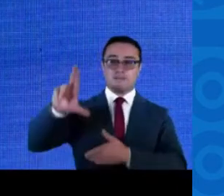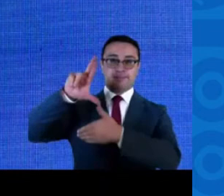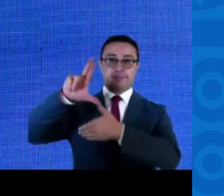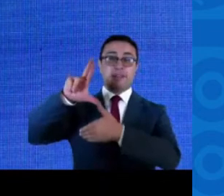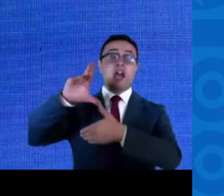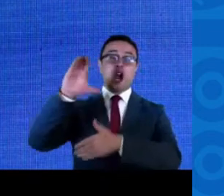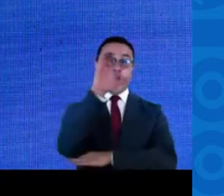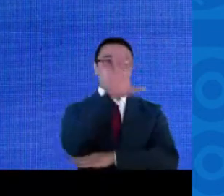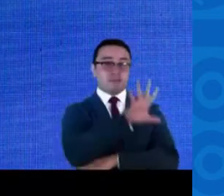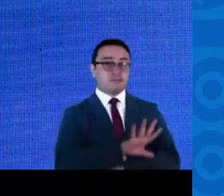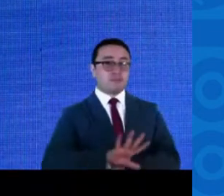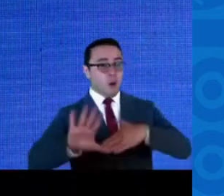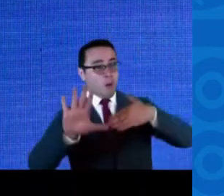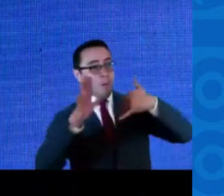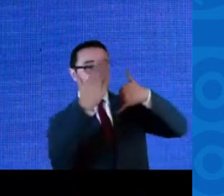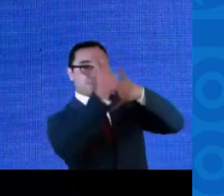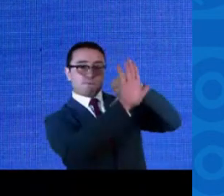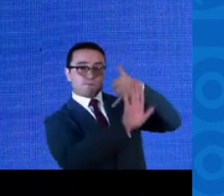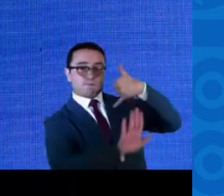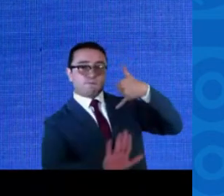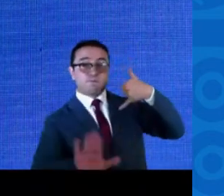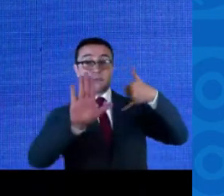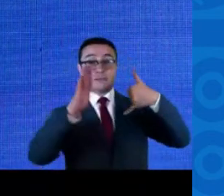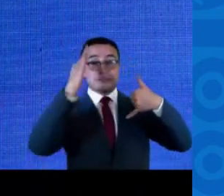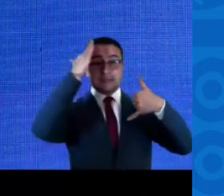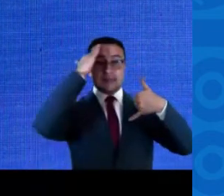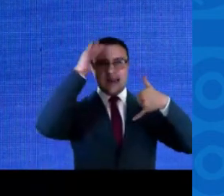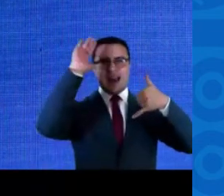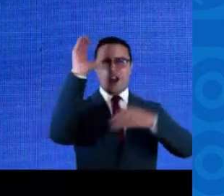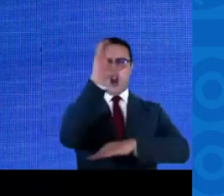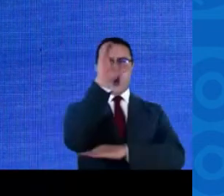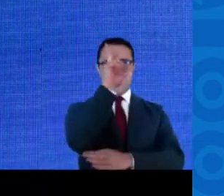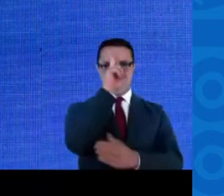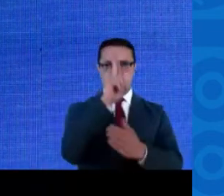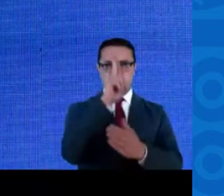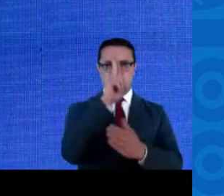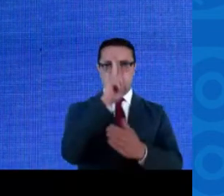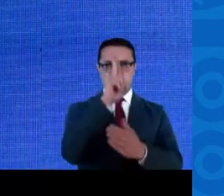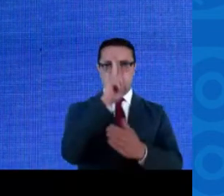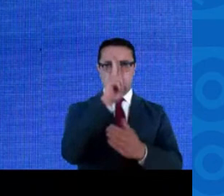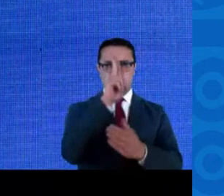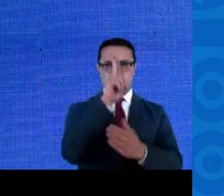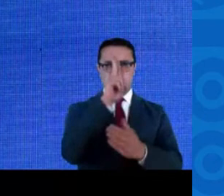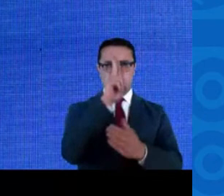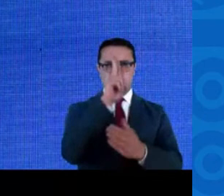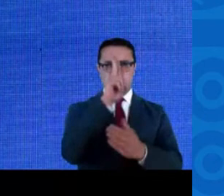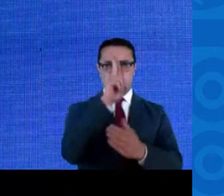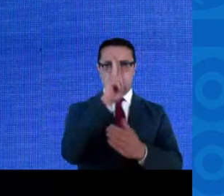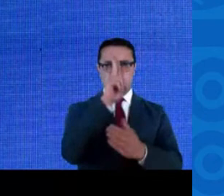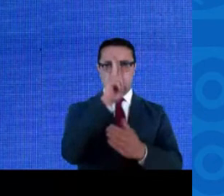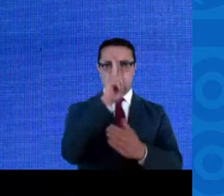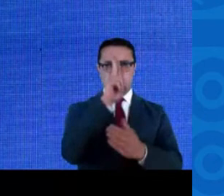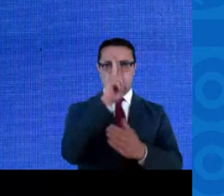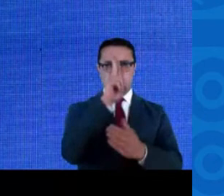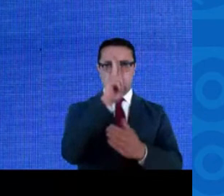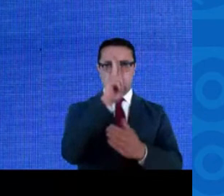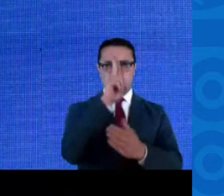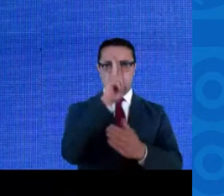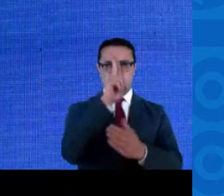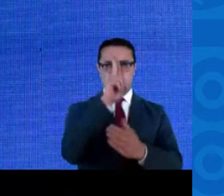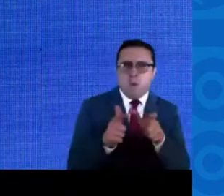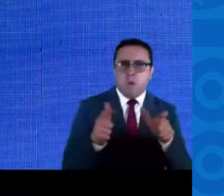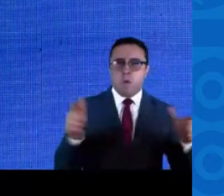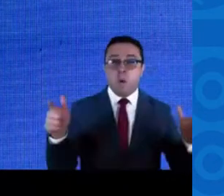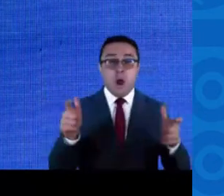in that in each one of our countries, as in Colombia, from each one of the territories, they understand that there